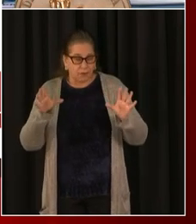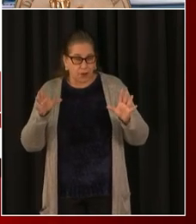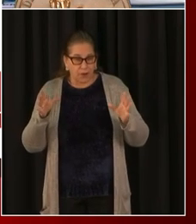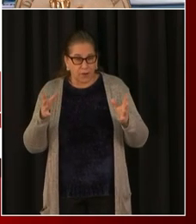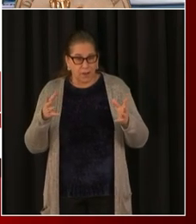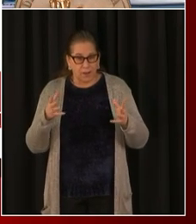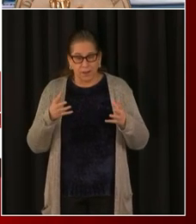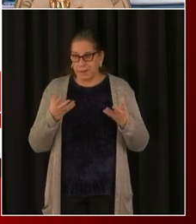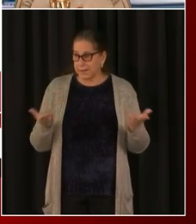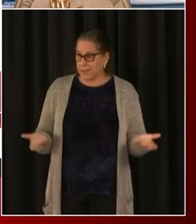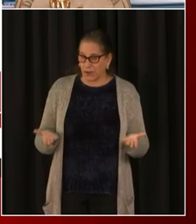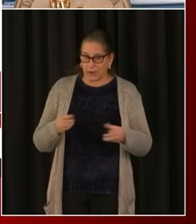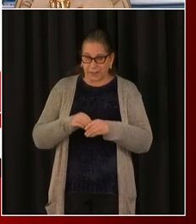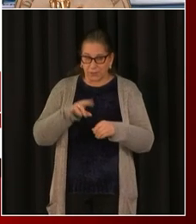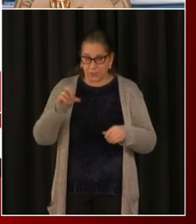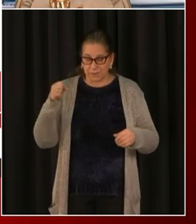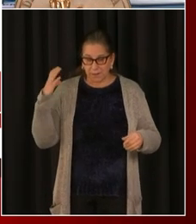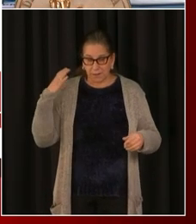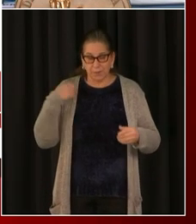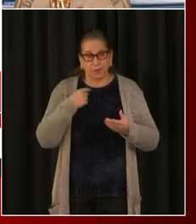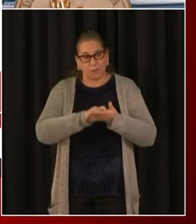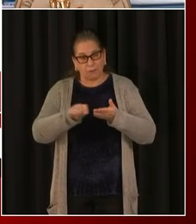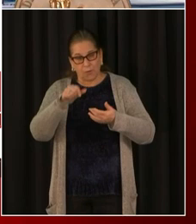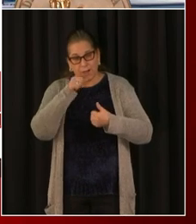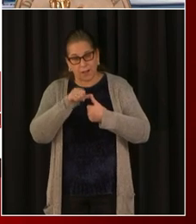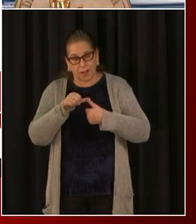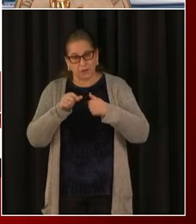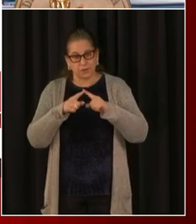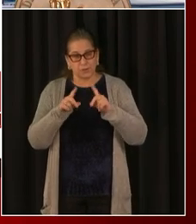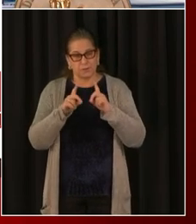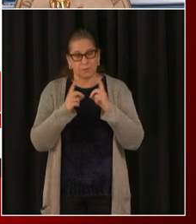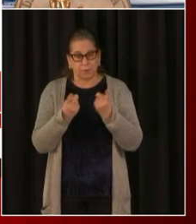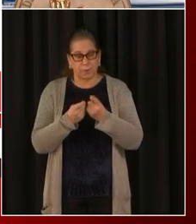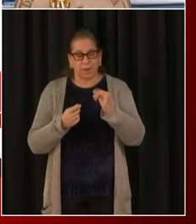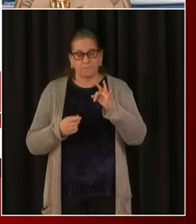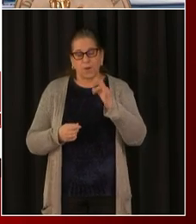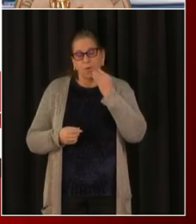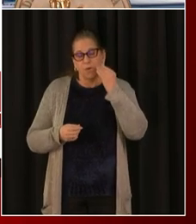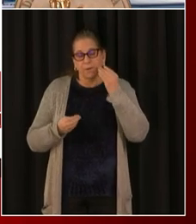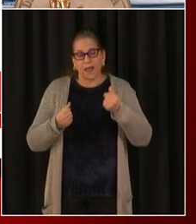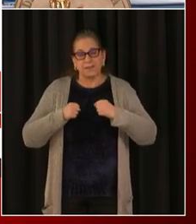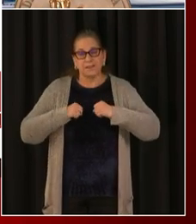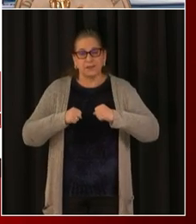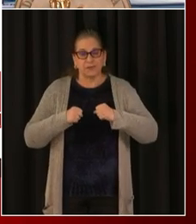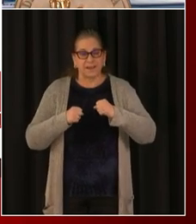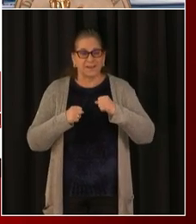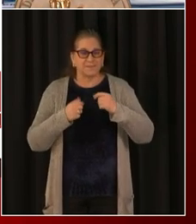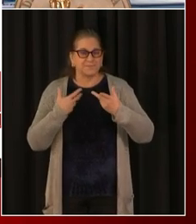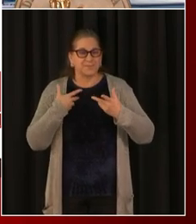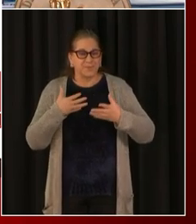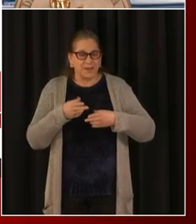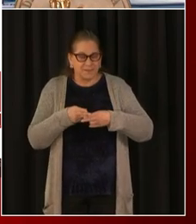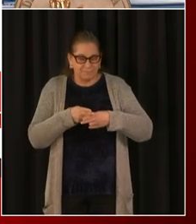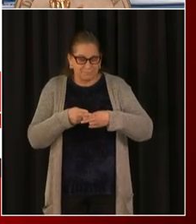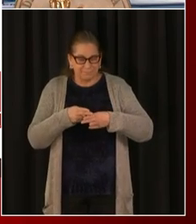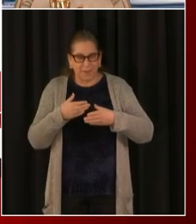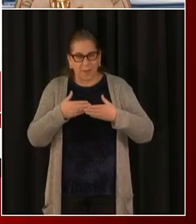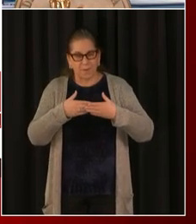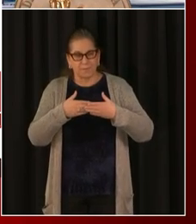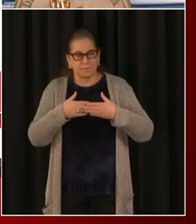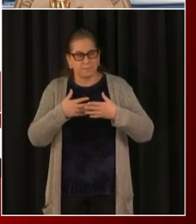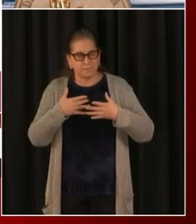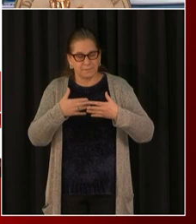of Homeland Security's Acting Secretary Chad Wolf regarding inauguration preparation. The District